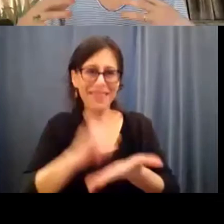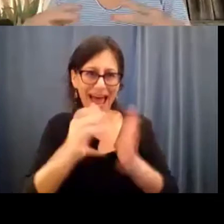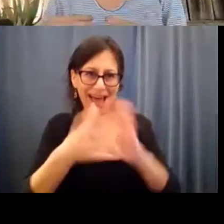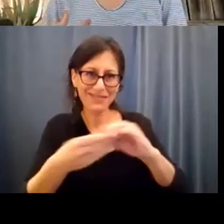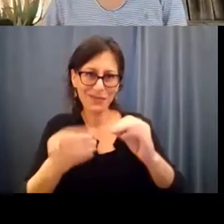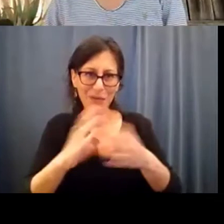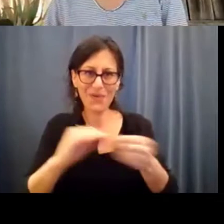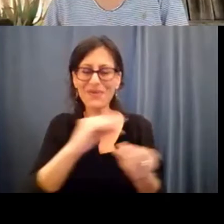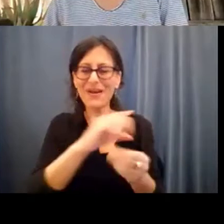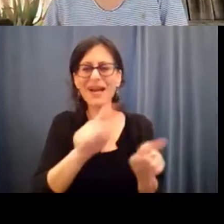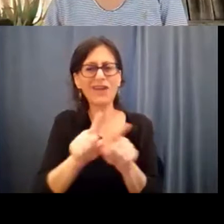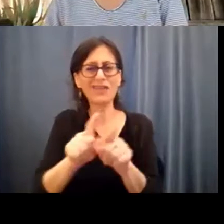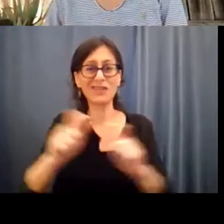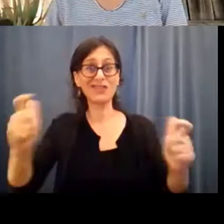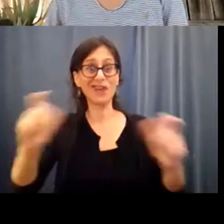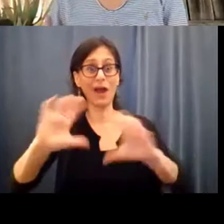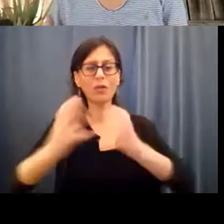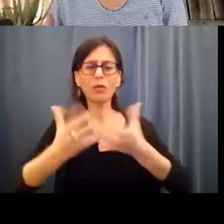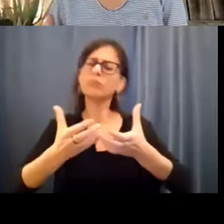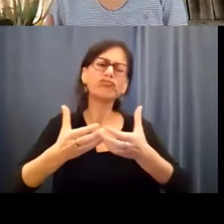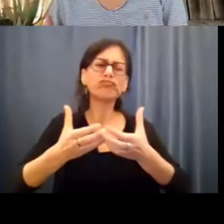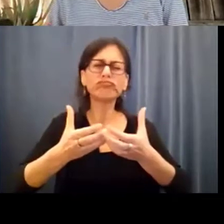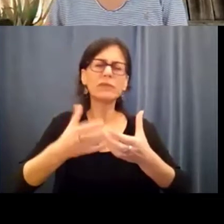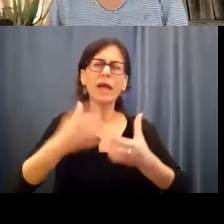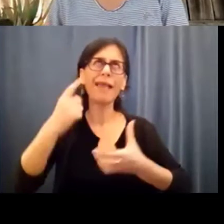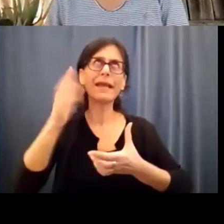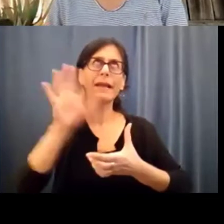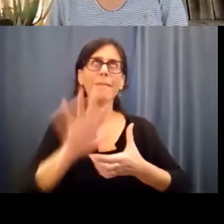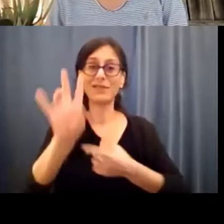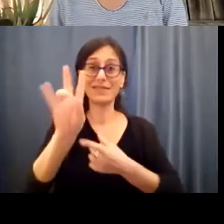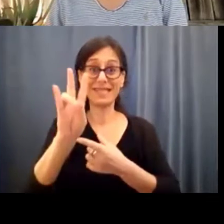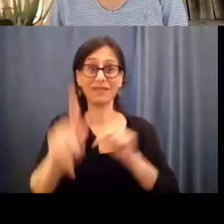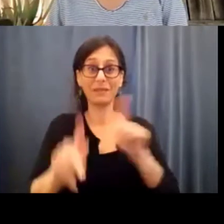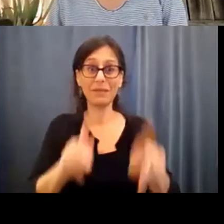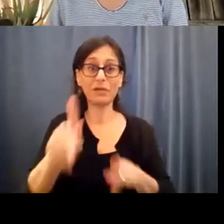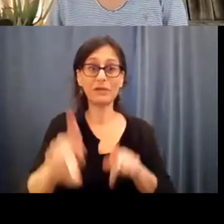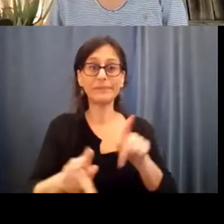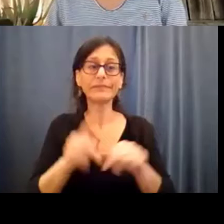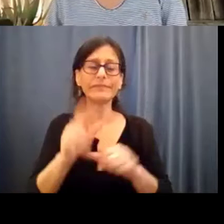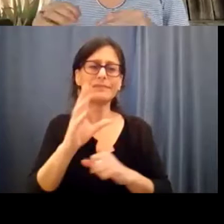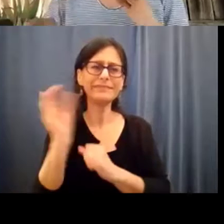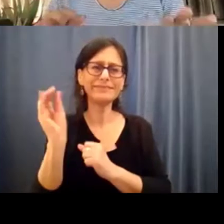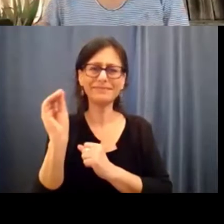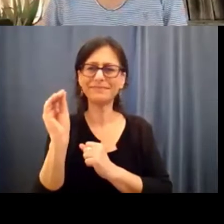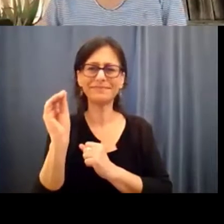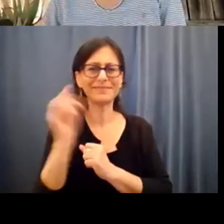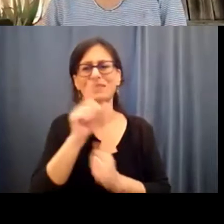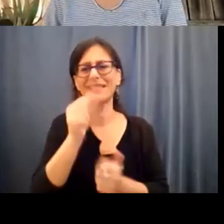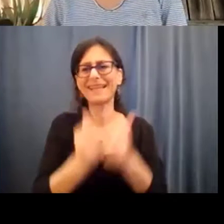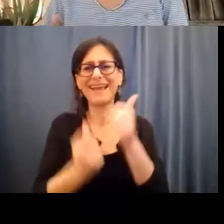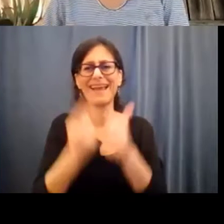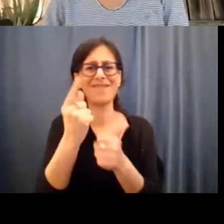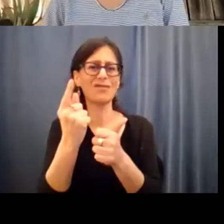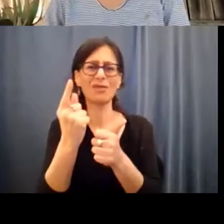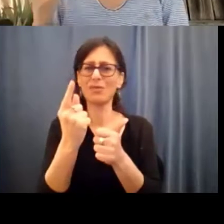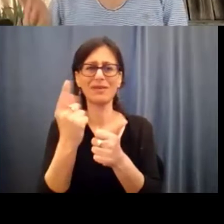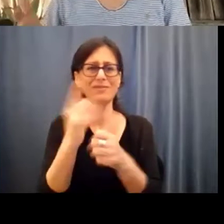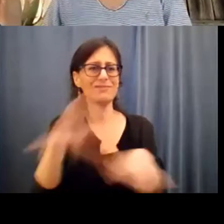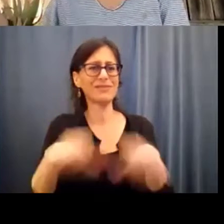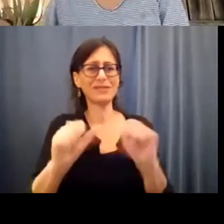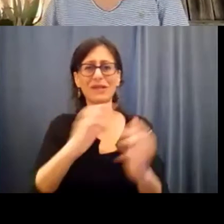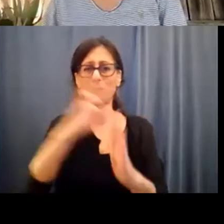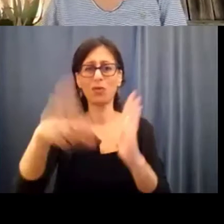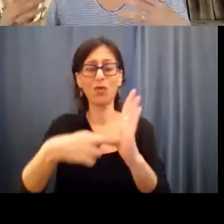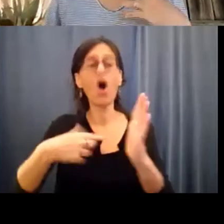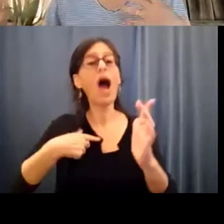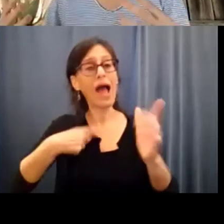we didn't have a huge group, but it was, I think, around 7 people, and everybody played a